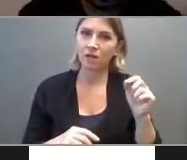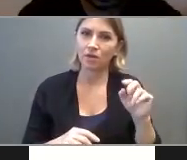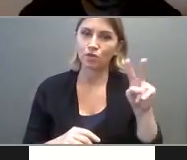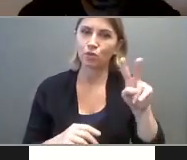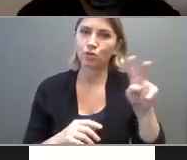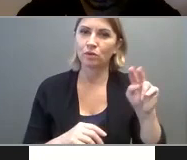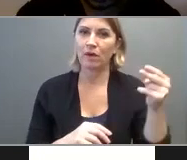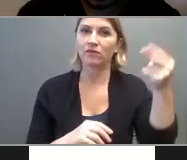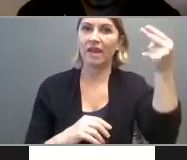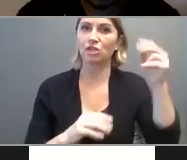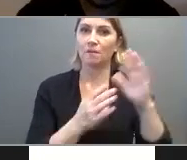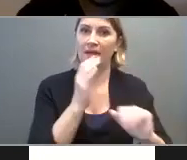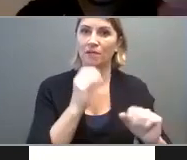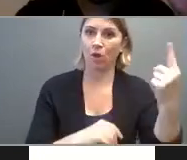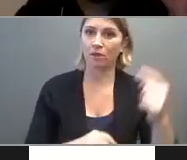right?